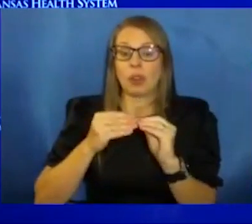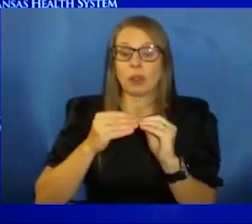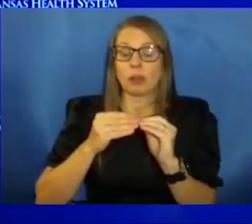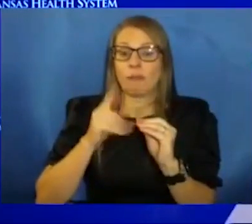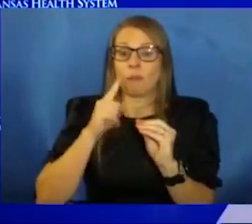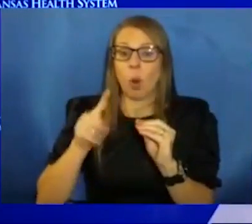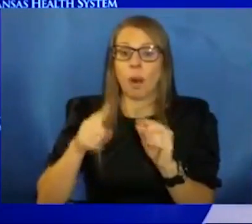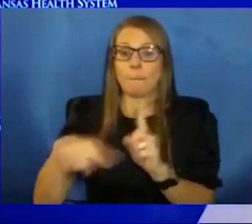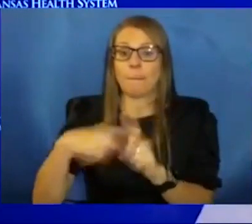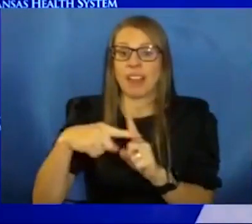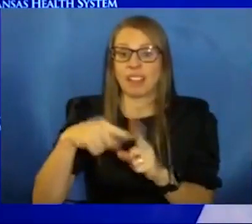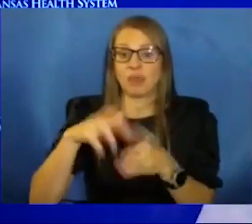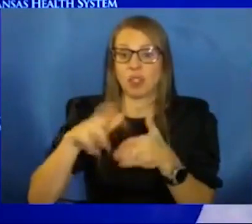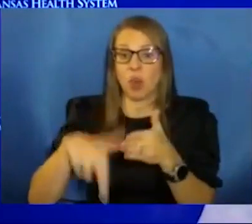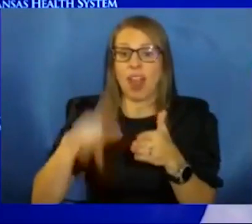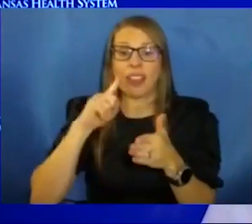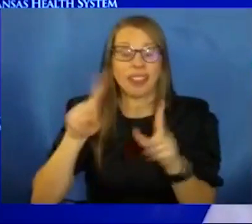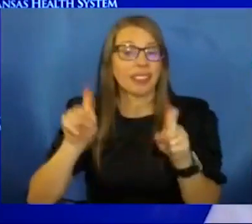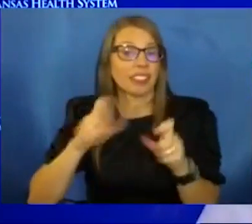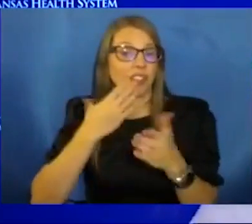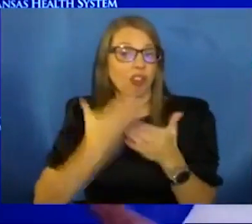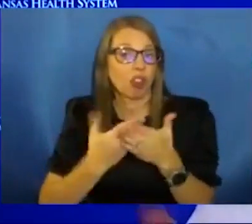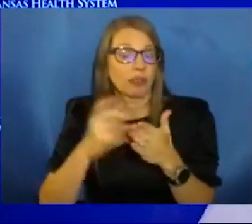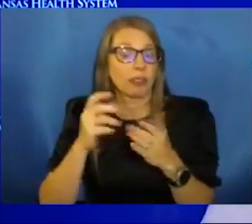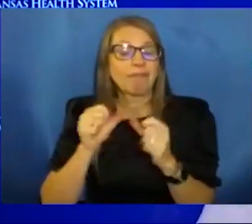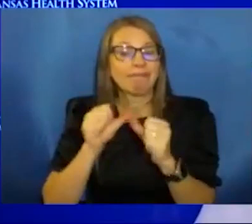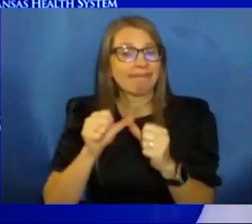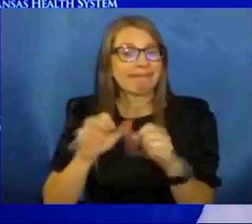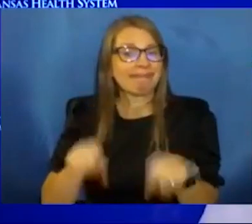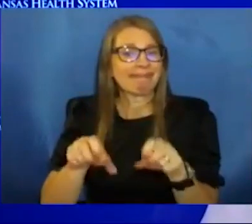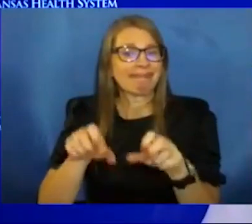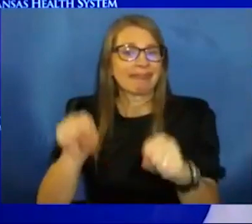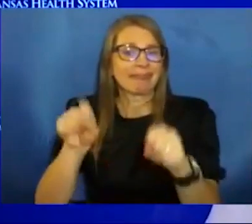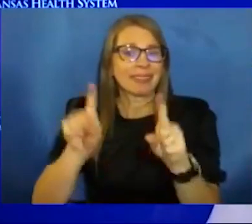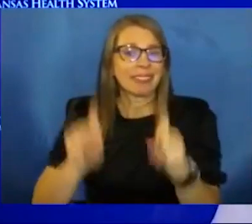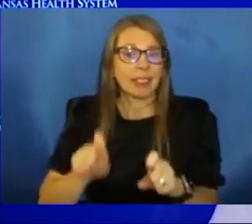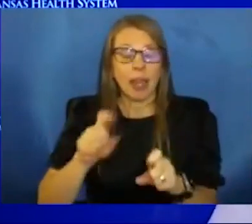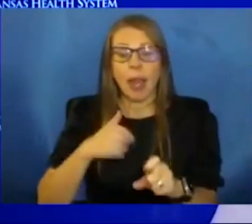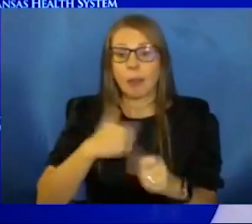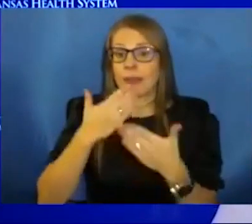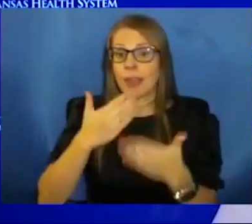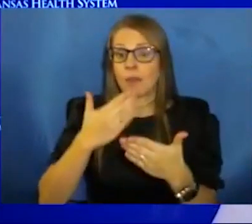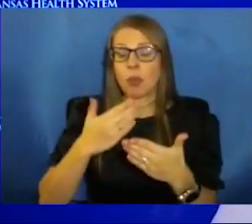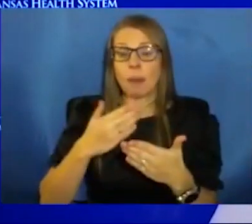So should they just be keeping their kids home or waiting to test them to see if it's a positive?